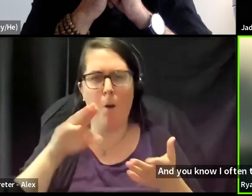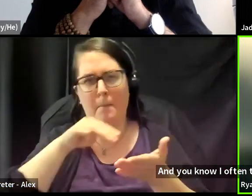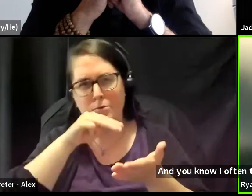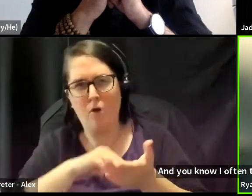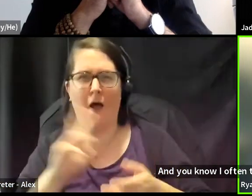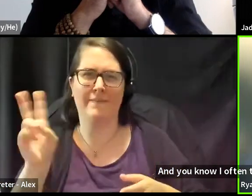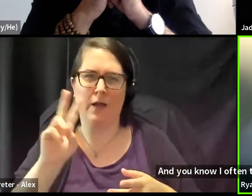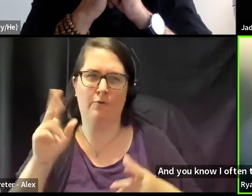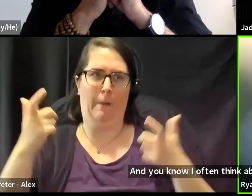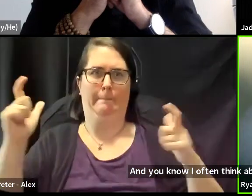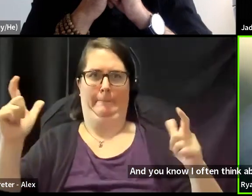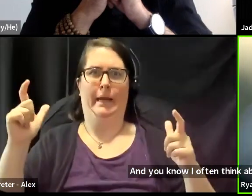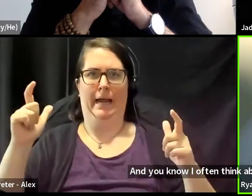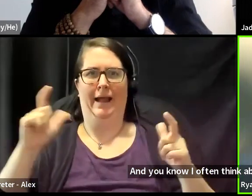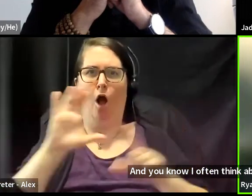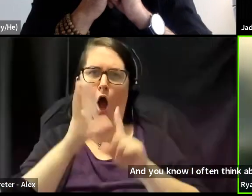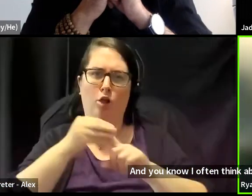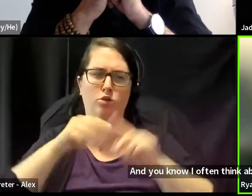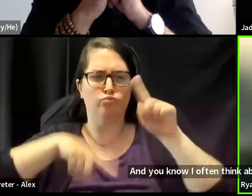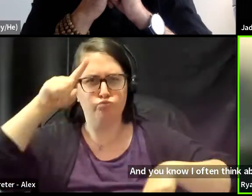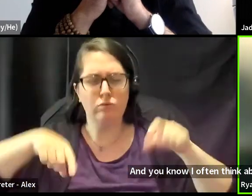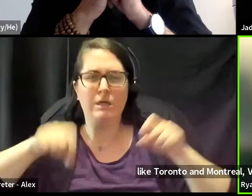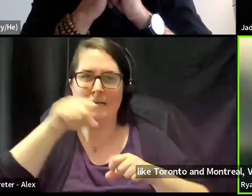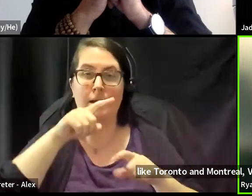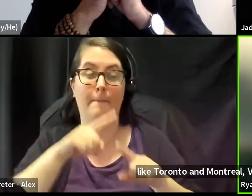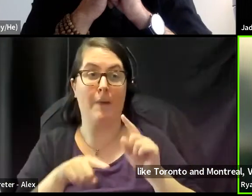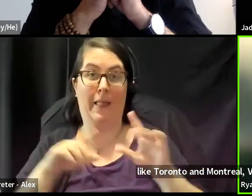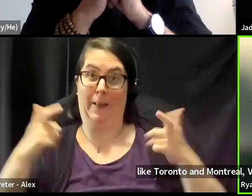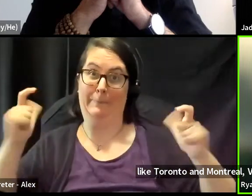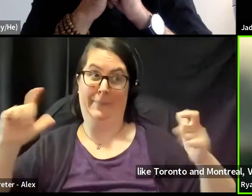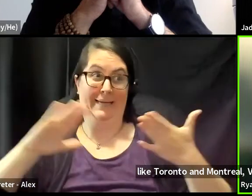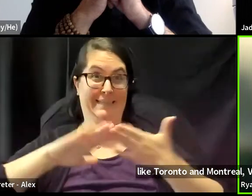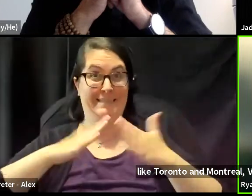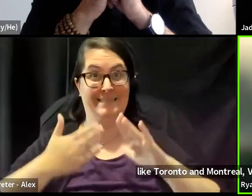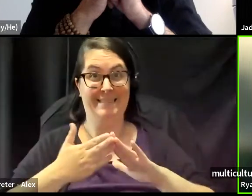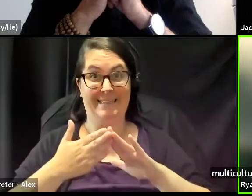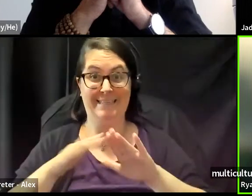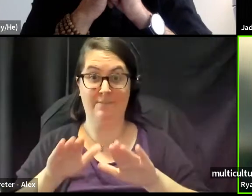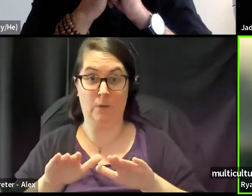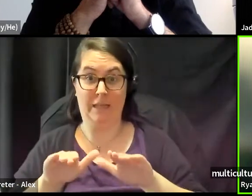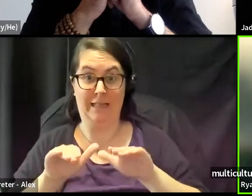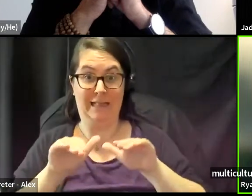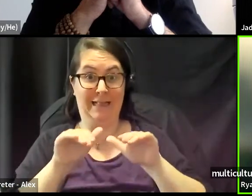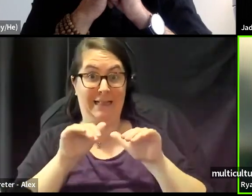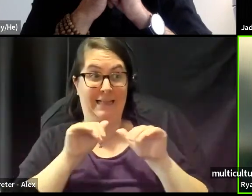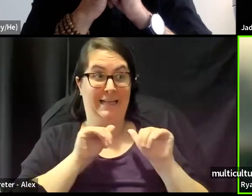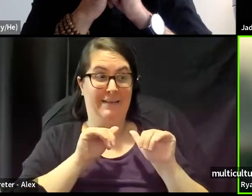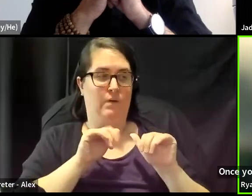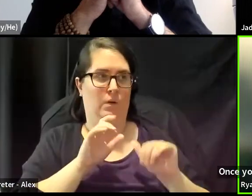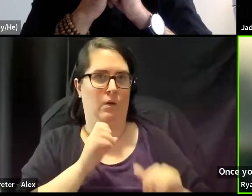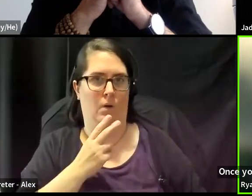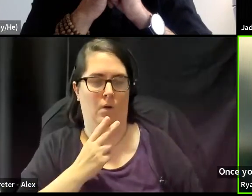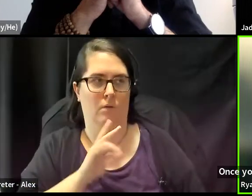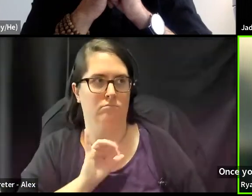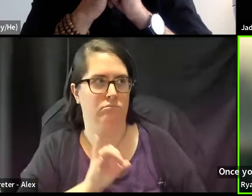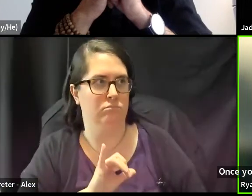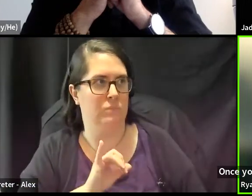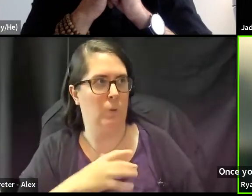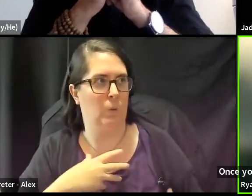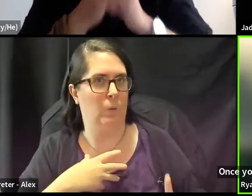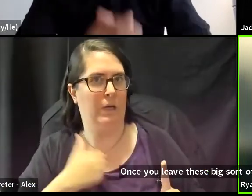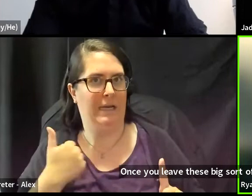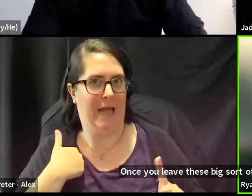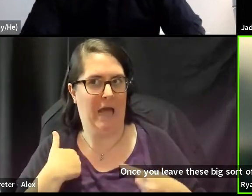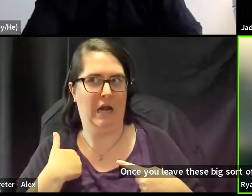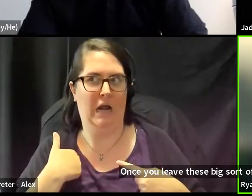Vancouver being quite multicultural, once you leave these big sort of major urban spaces, you really come to see how white Canada